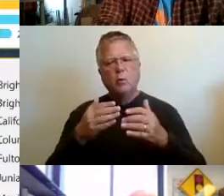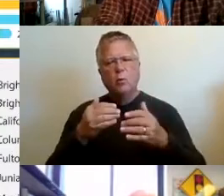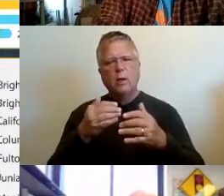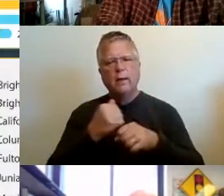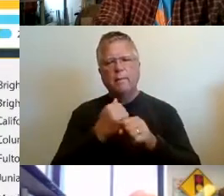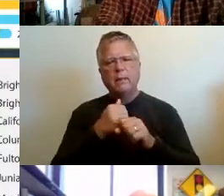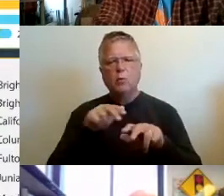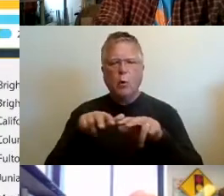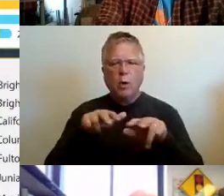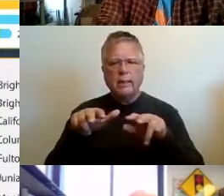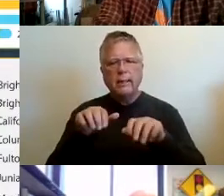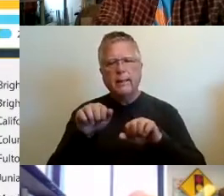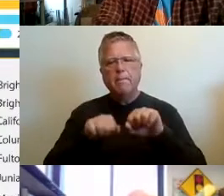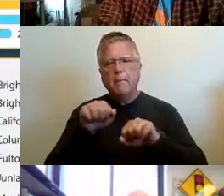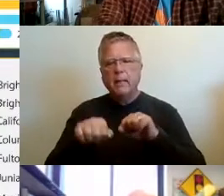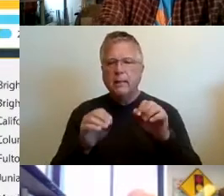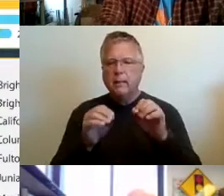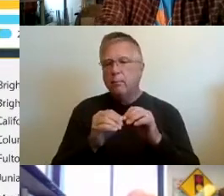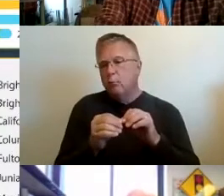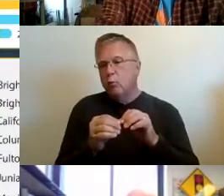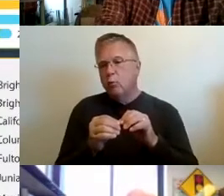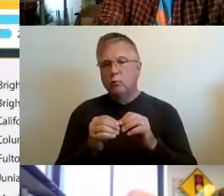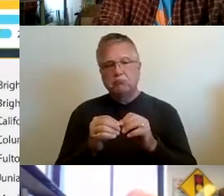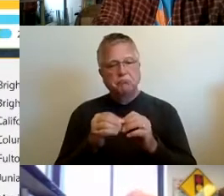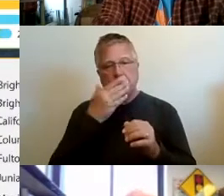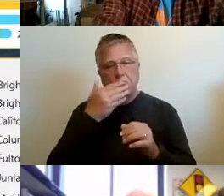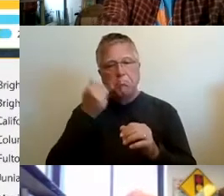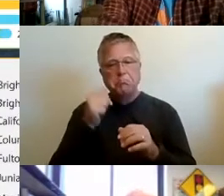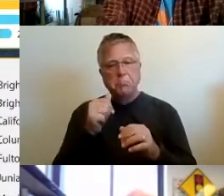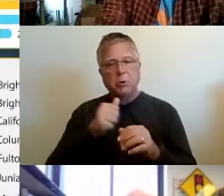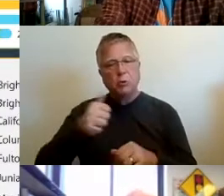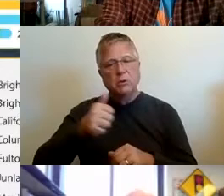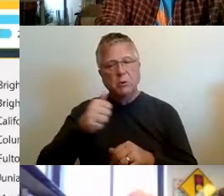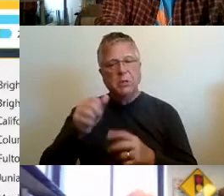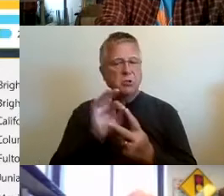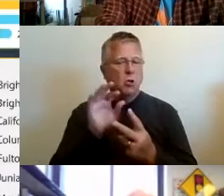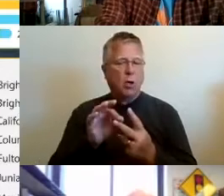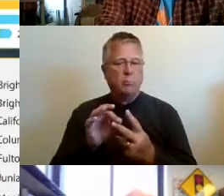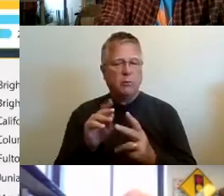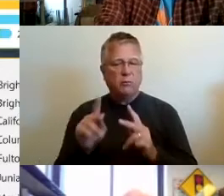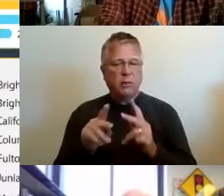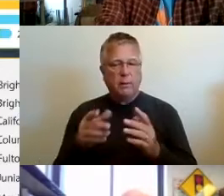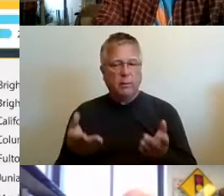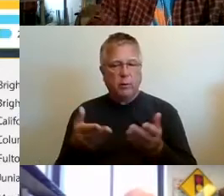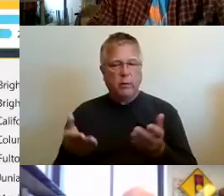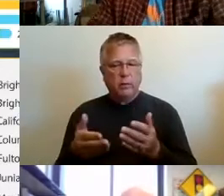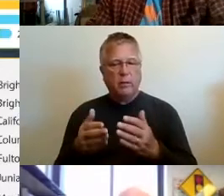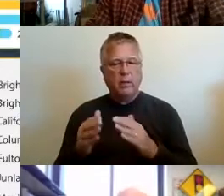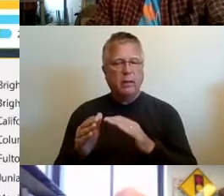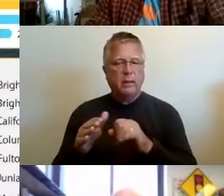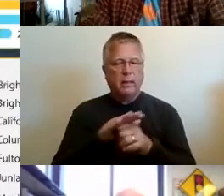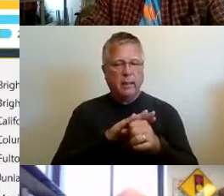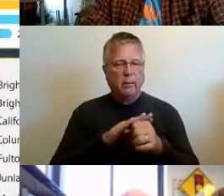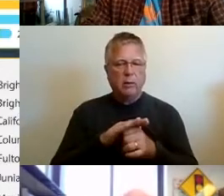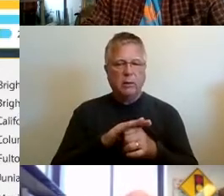biking more of a transportation option, a choice for folks in our neighborhoods. Go ahead, Ricardo, go to